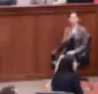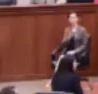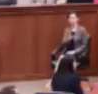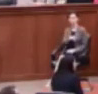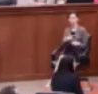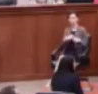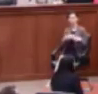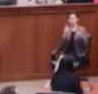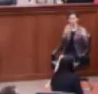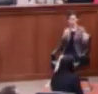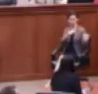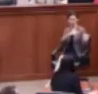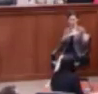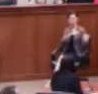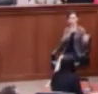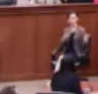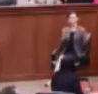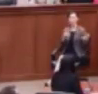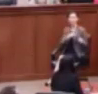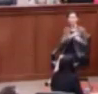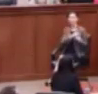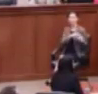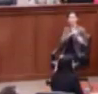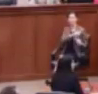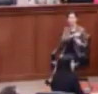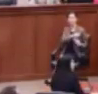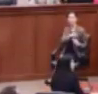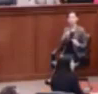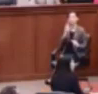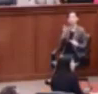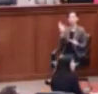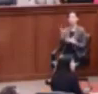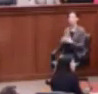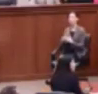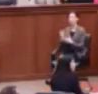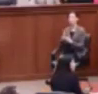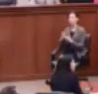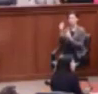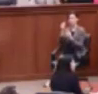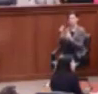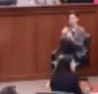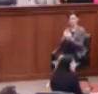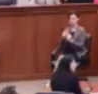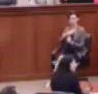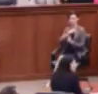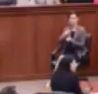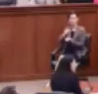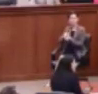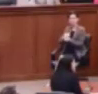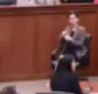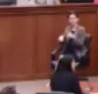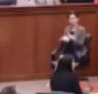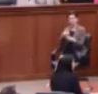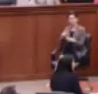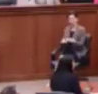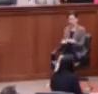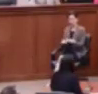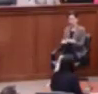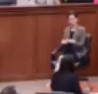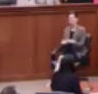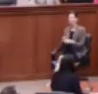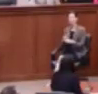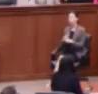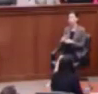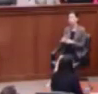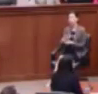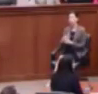Interim Superintendent, to introduce them to you, and they're going to share some information with you specifically about the